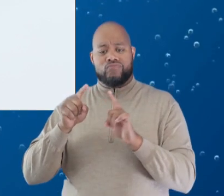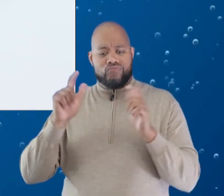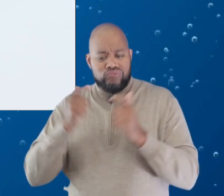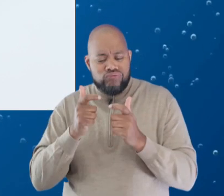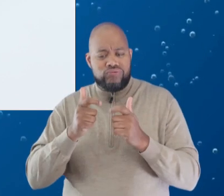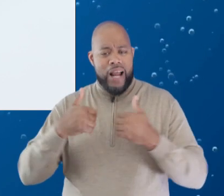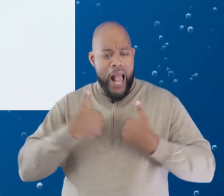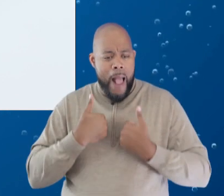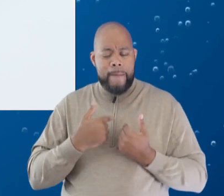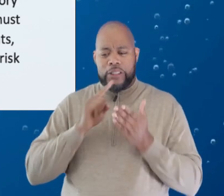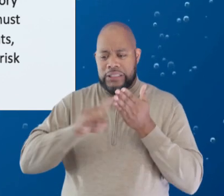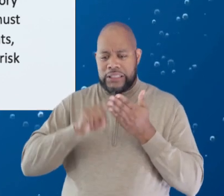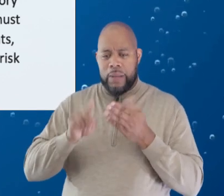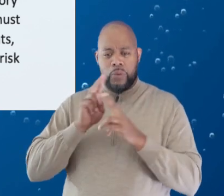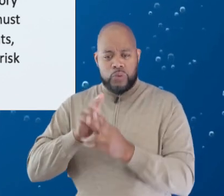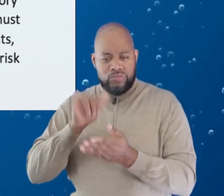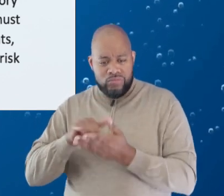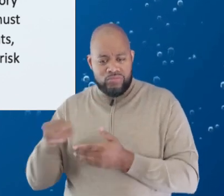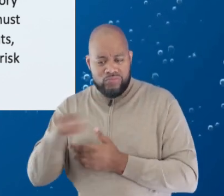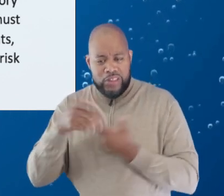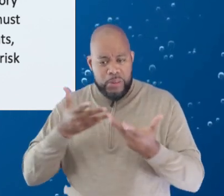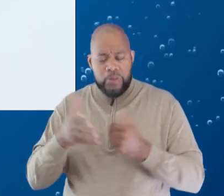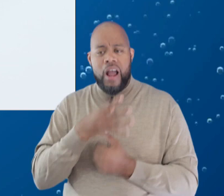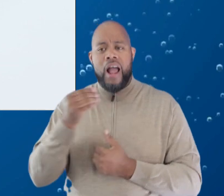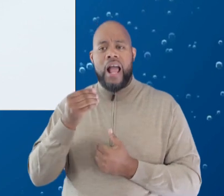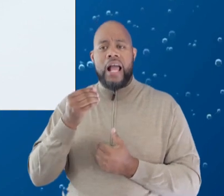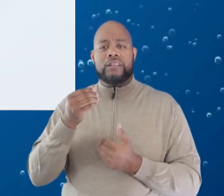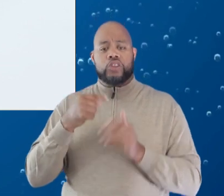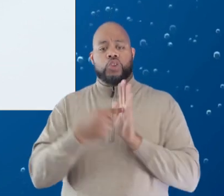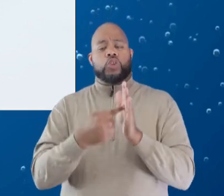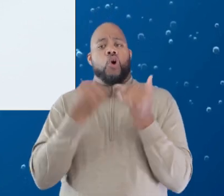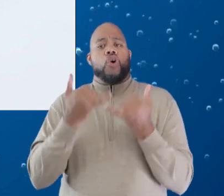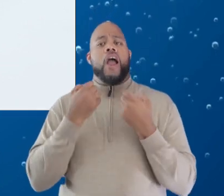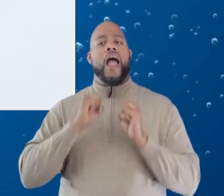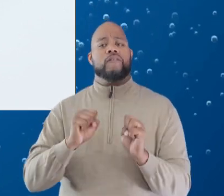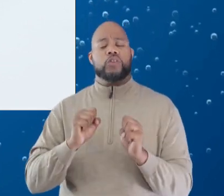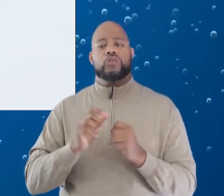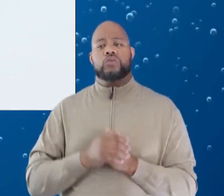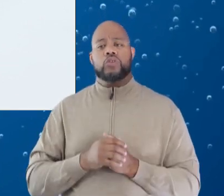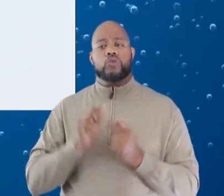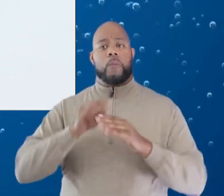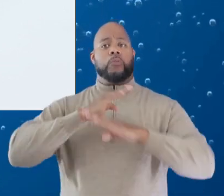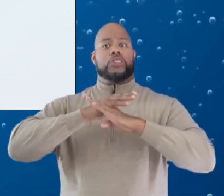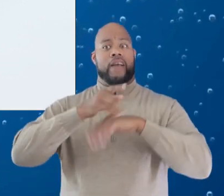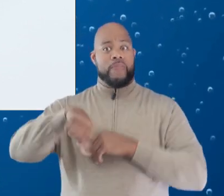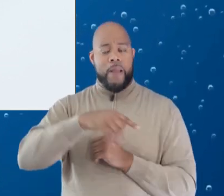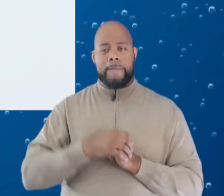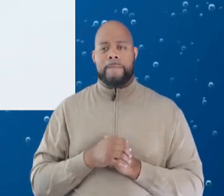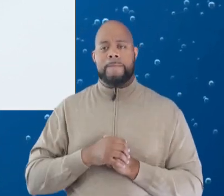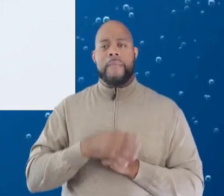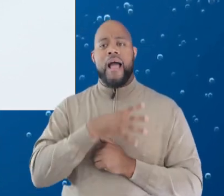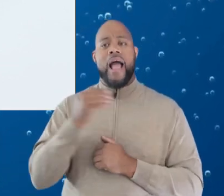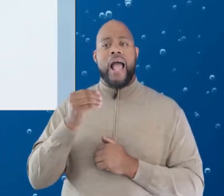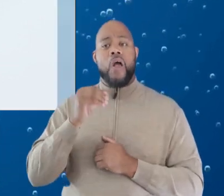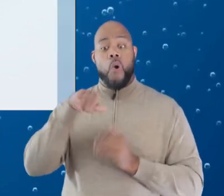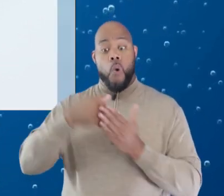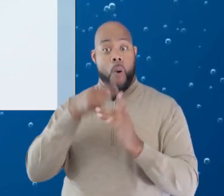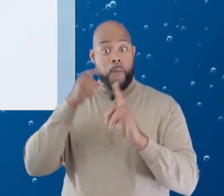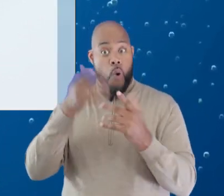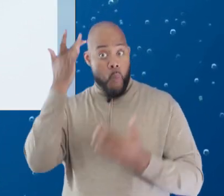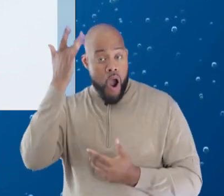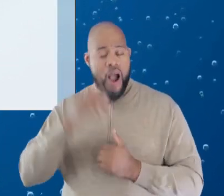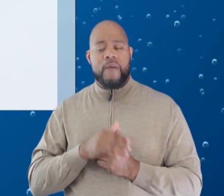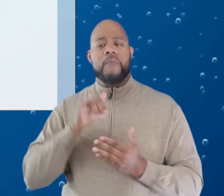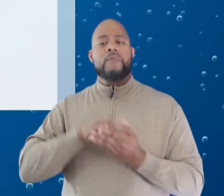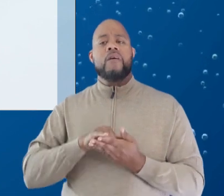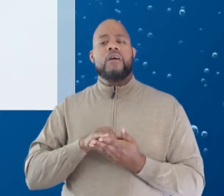marine species, examined reasons for endangerment, and highlighted current efforts to protect them. And the whole point